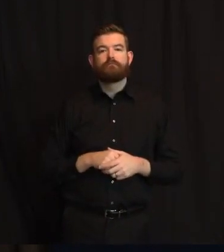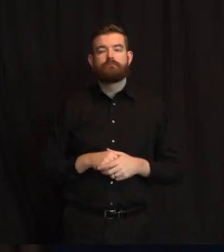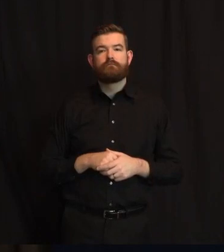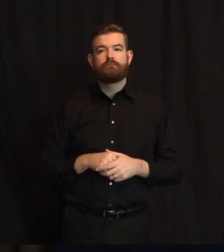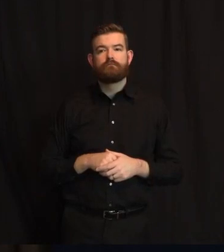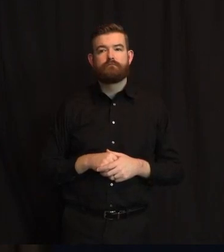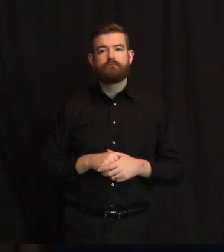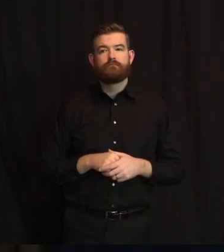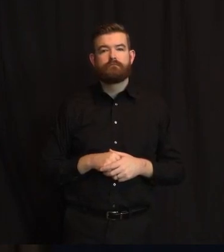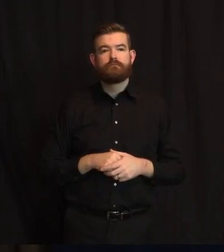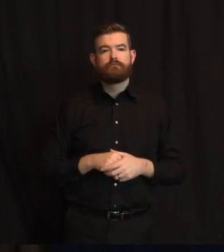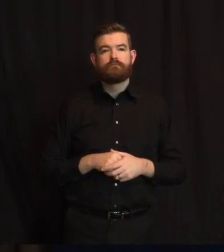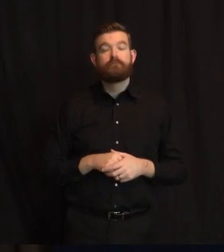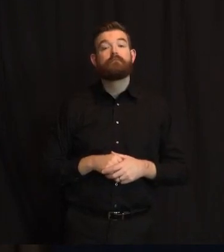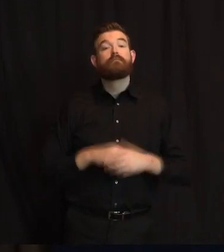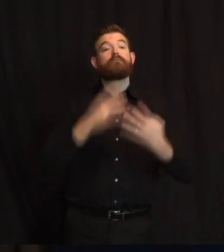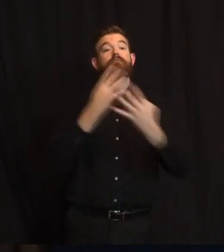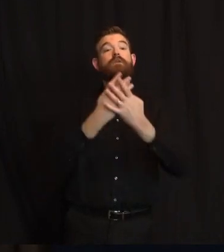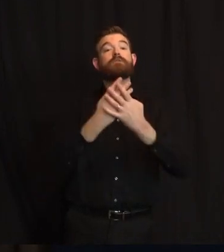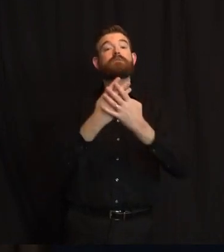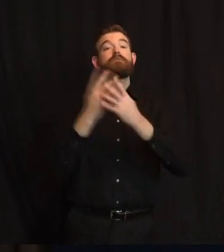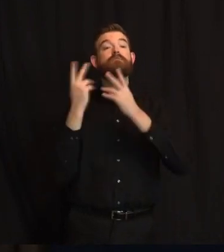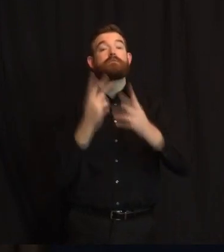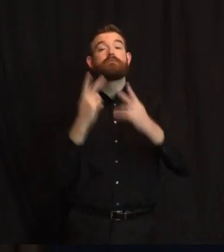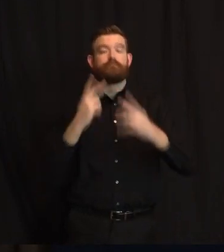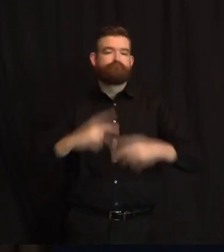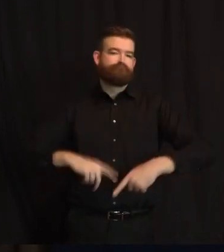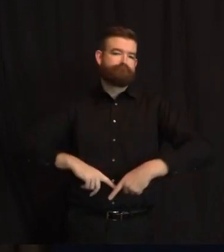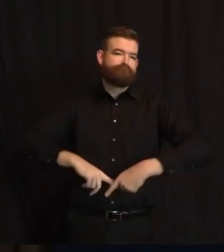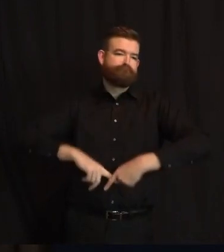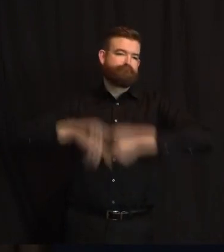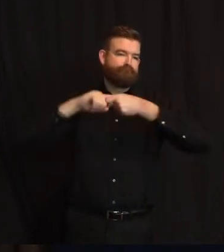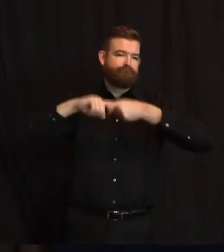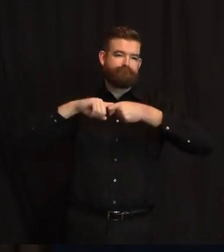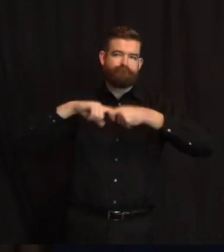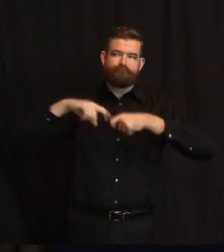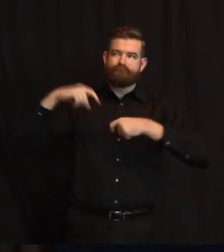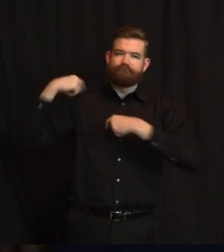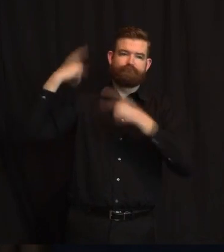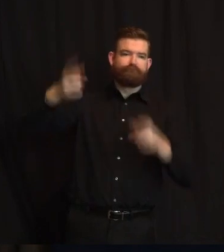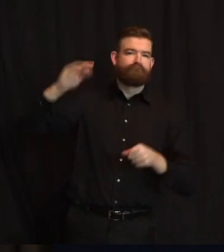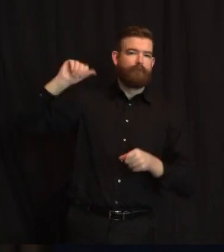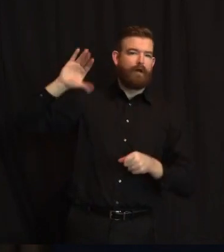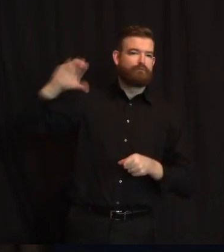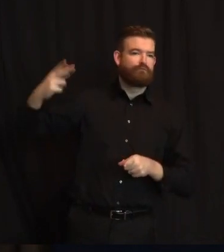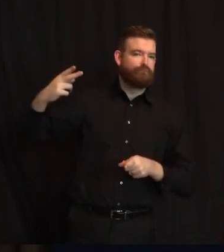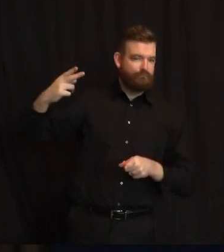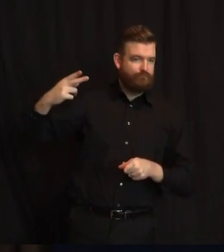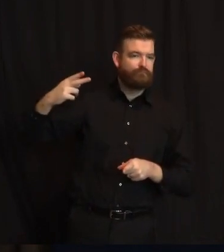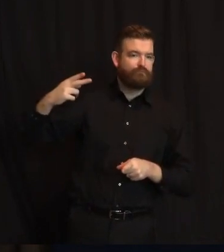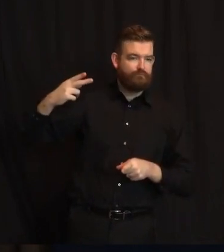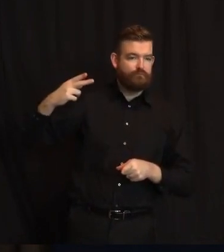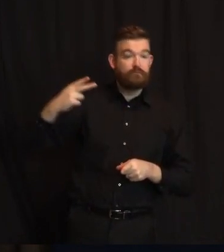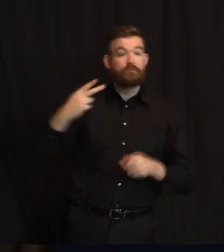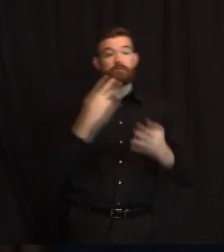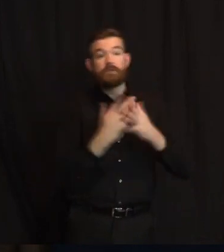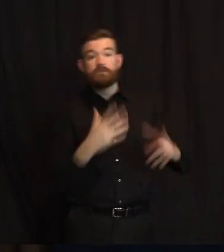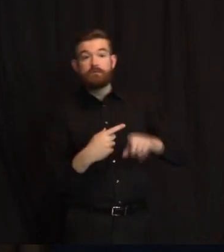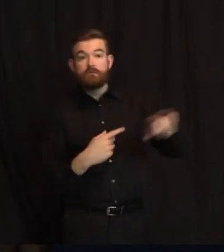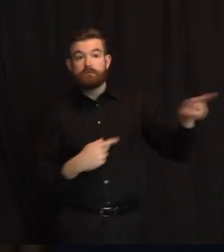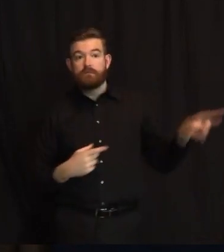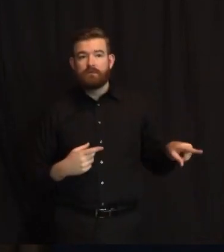inmate visitation back in March, and we understand how important it is for our population to have